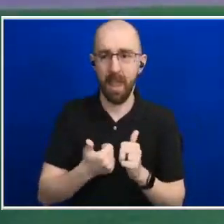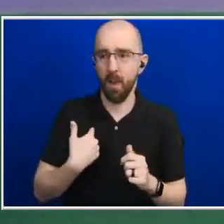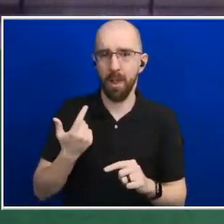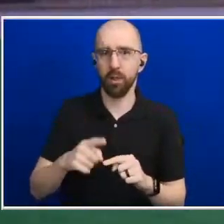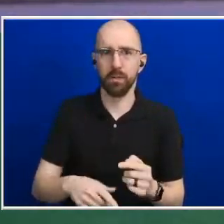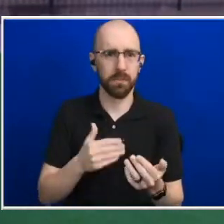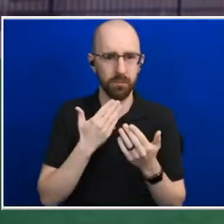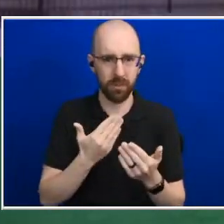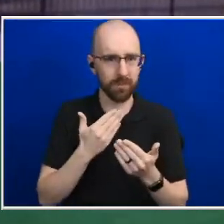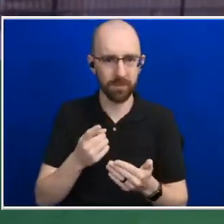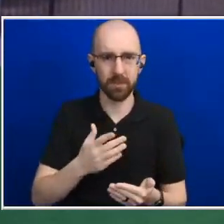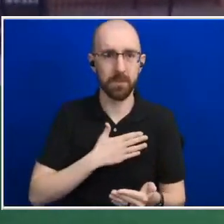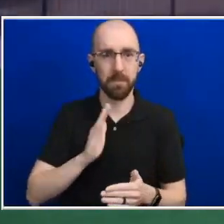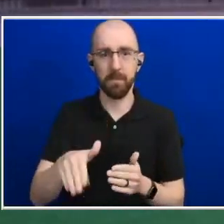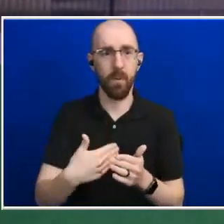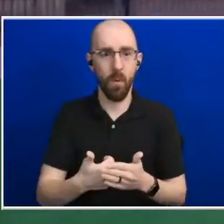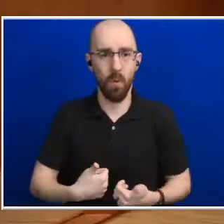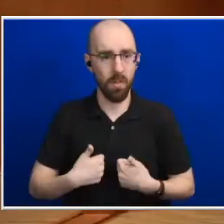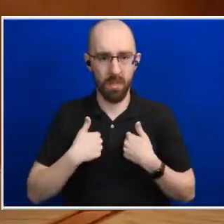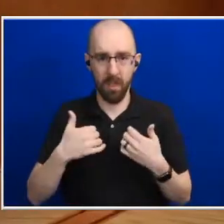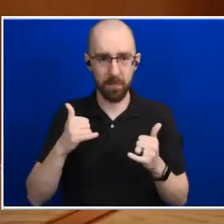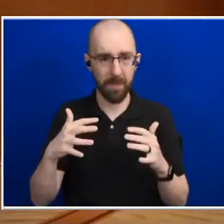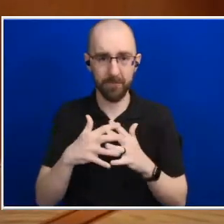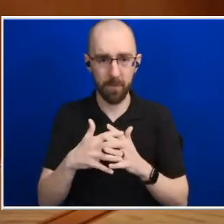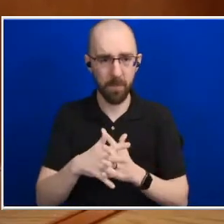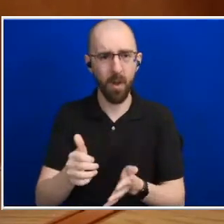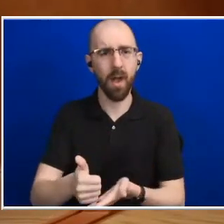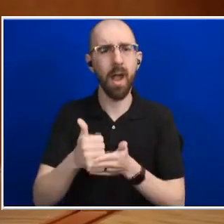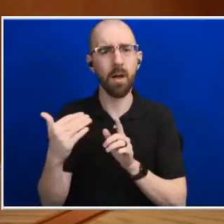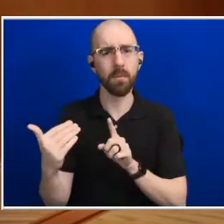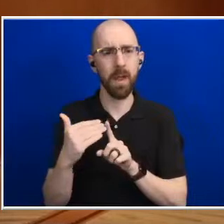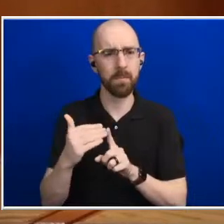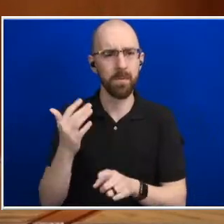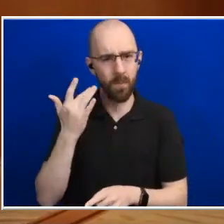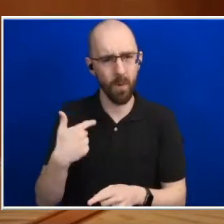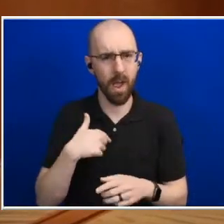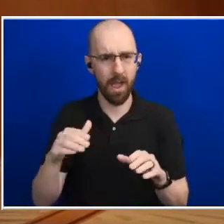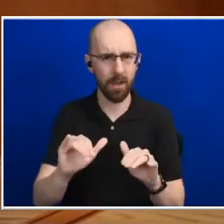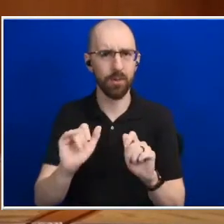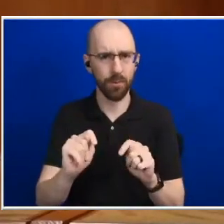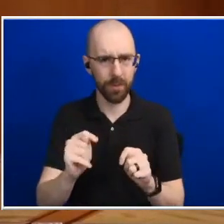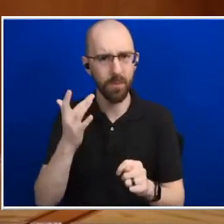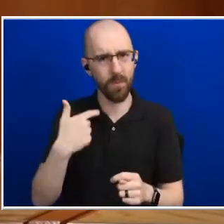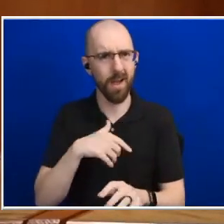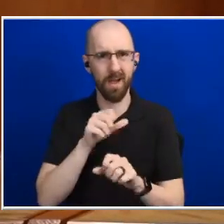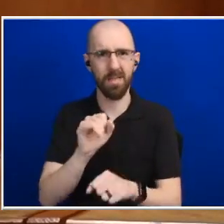entire life playing football. It helped remind me of why I do it and why I love it.